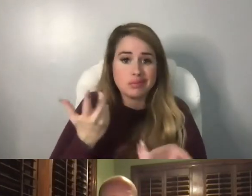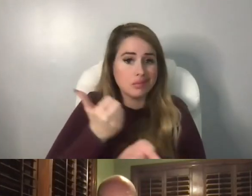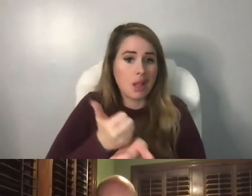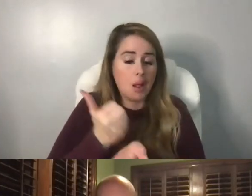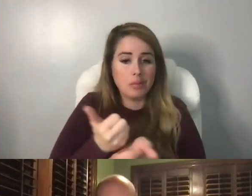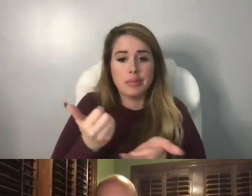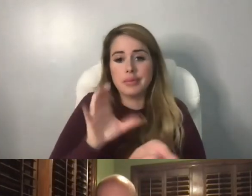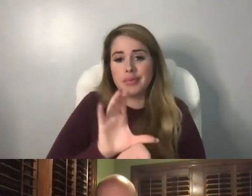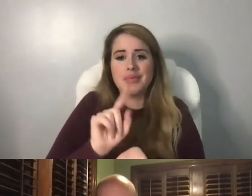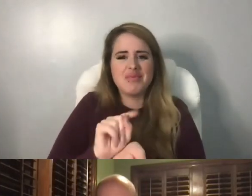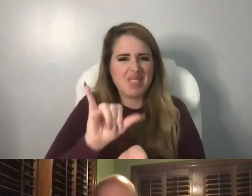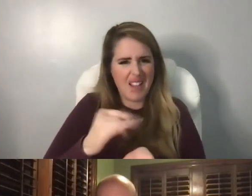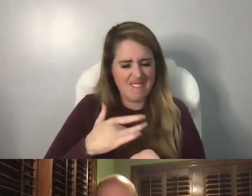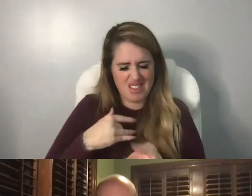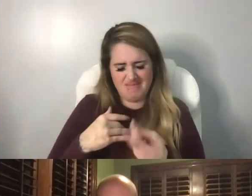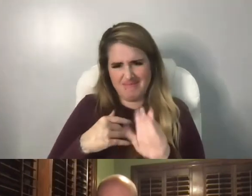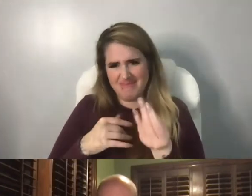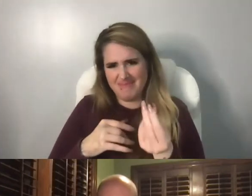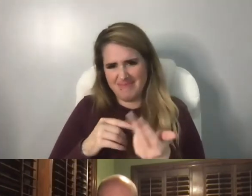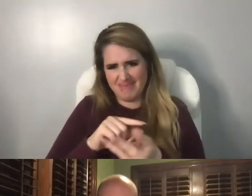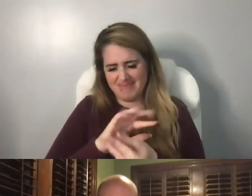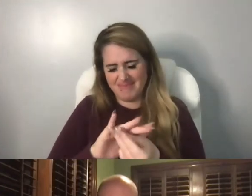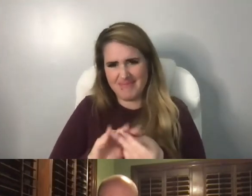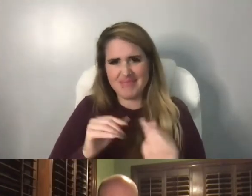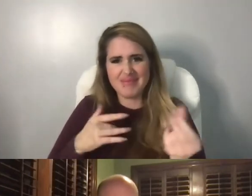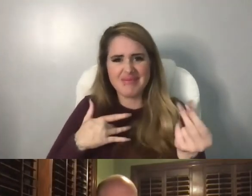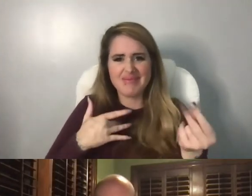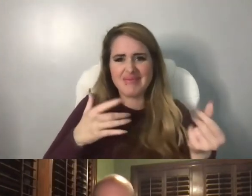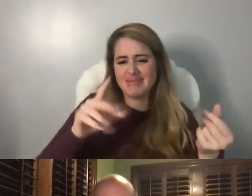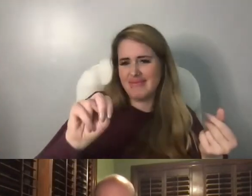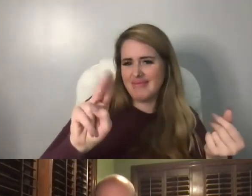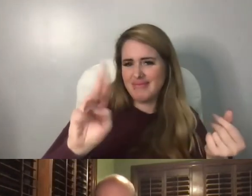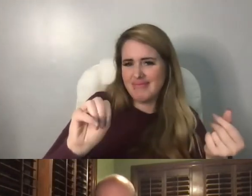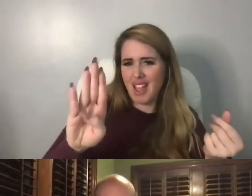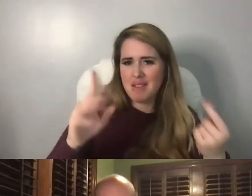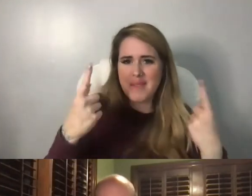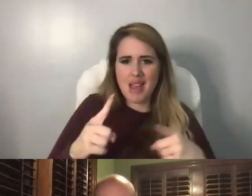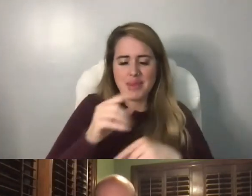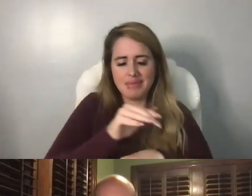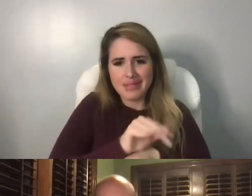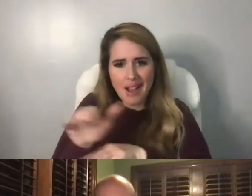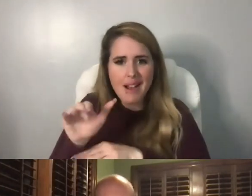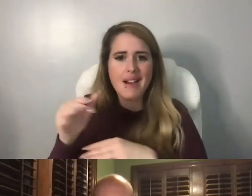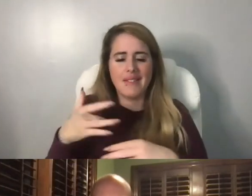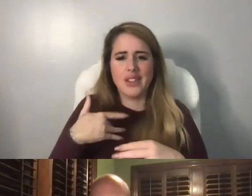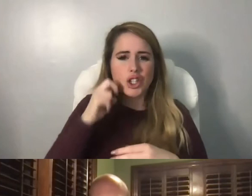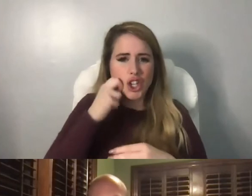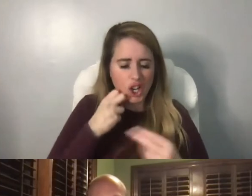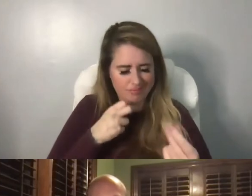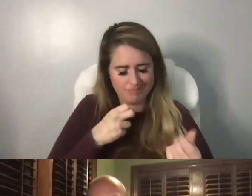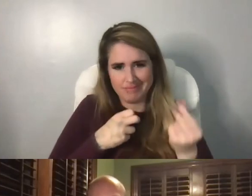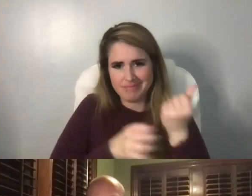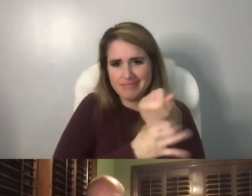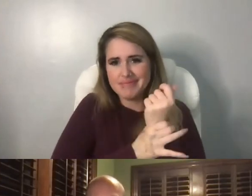tunnel is numbness in these 3 fingers, often occurs at night, drop things, the nerve is compressed here in the wrist.